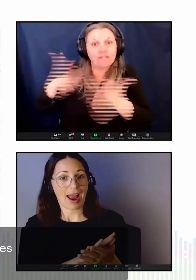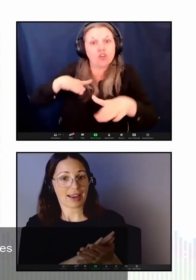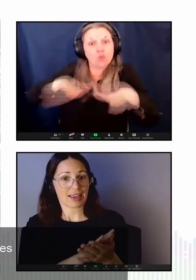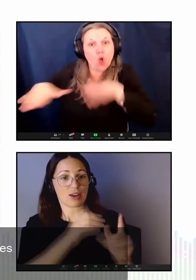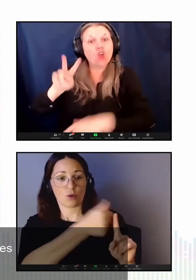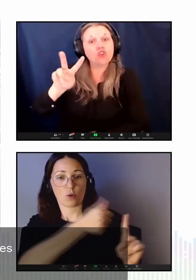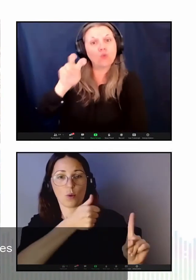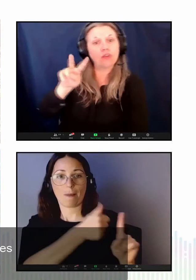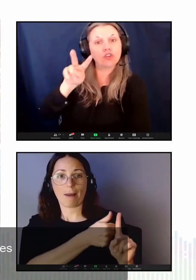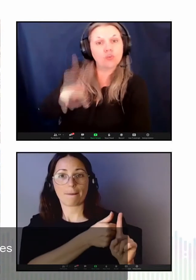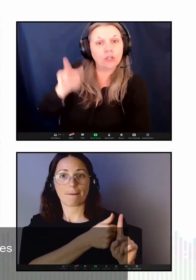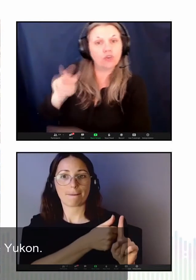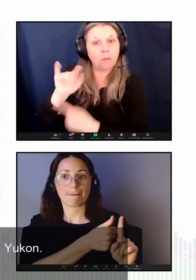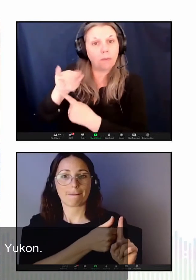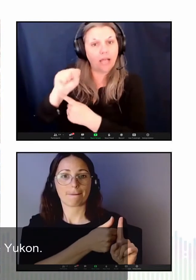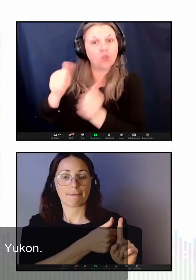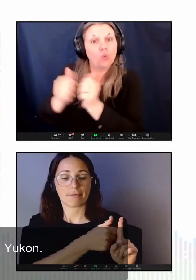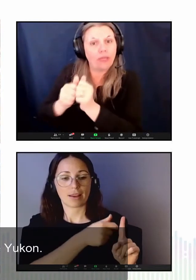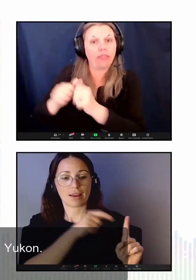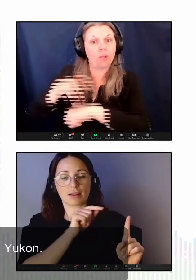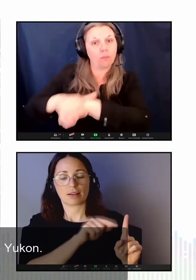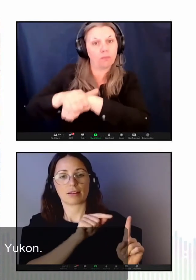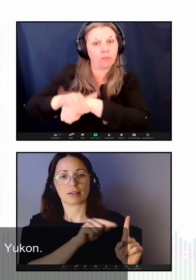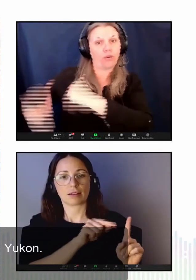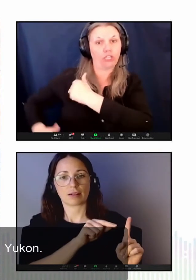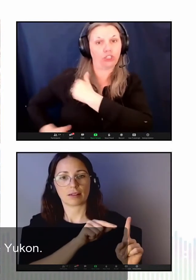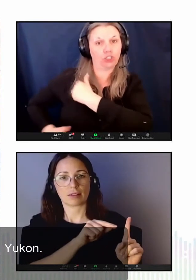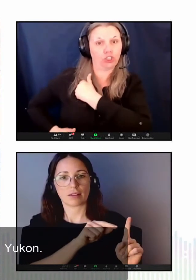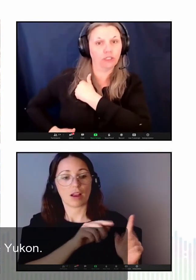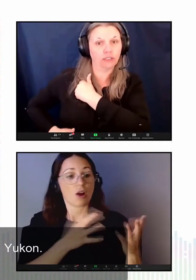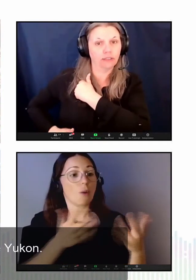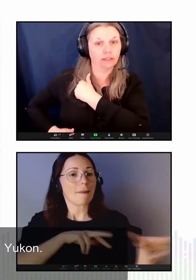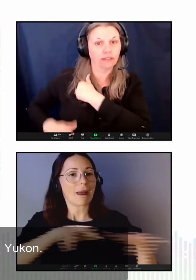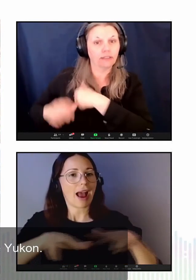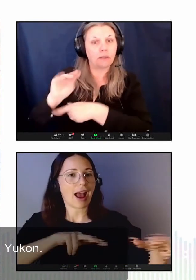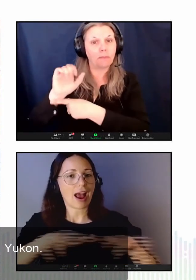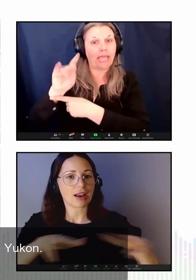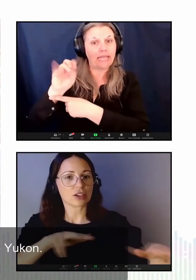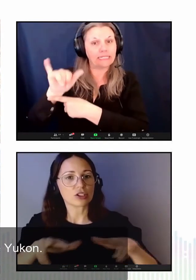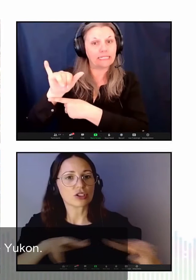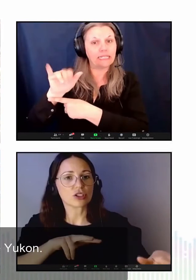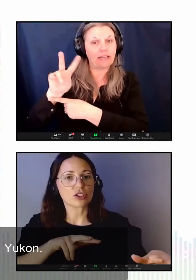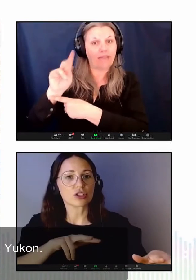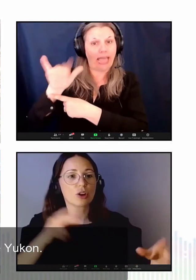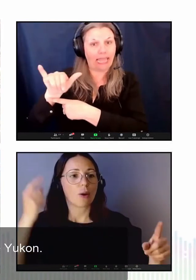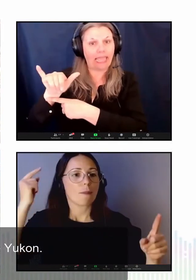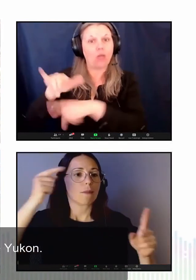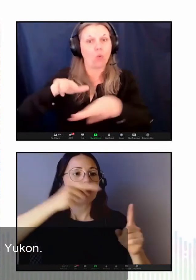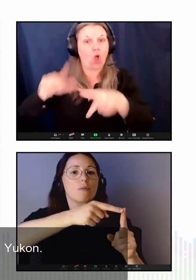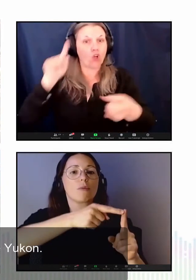with the British paratroopers from the Mackenzie Valley over to the